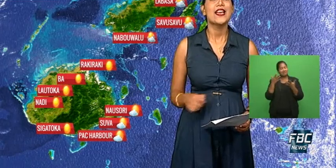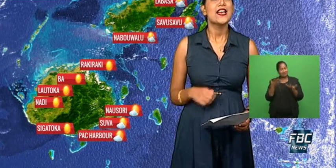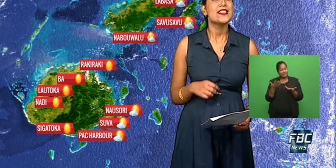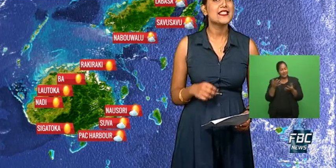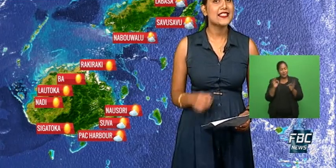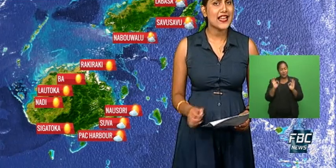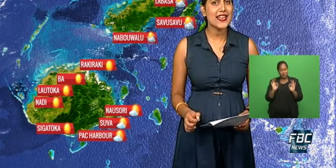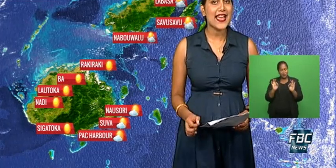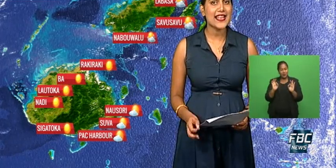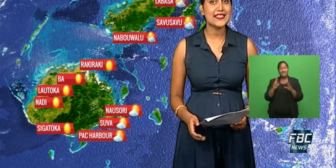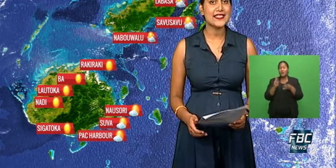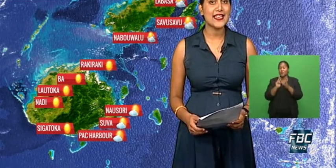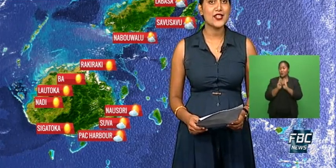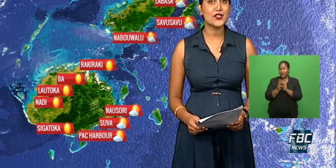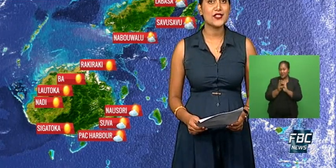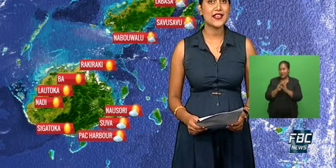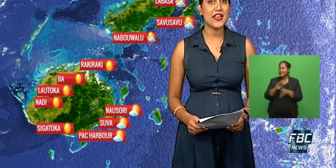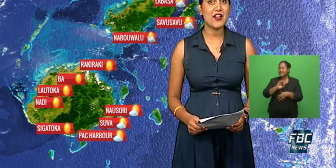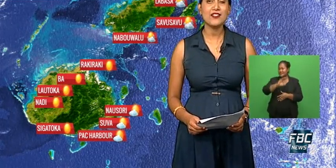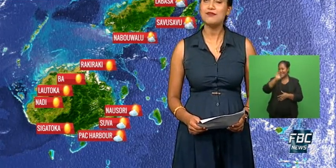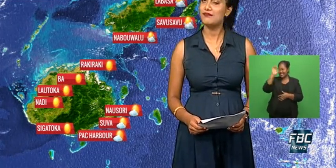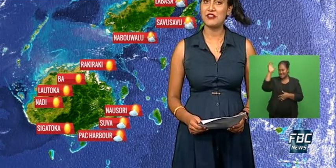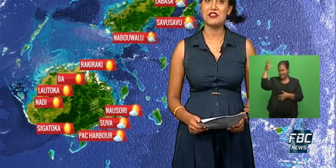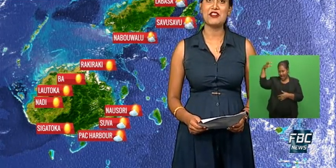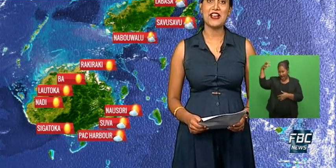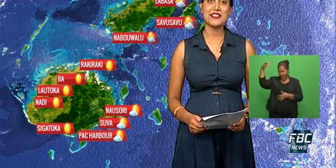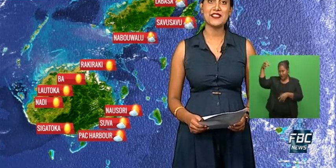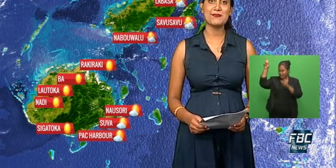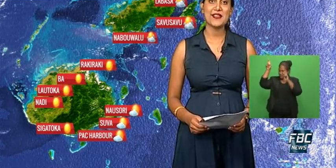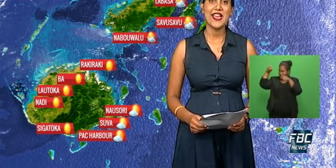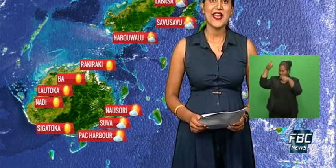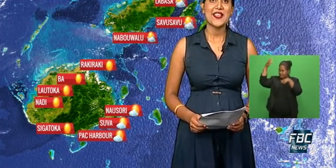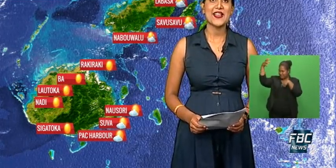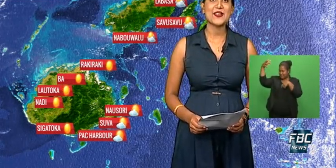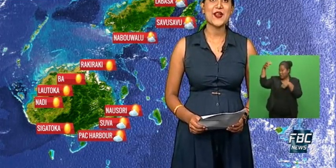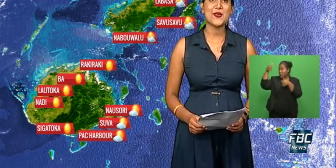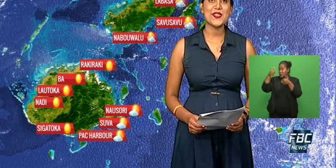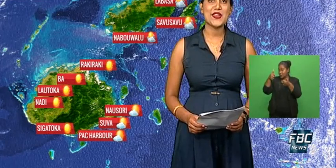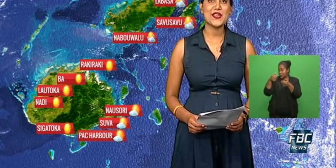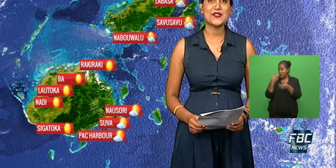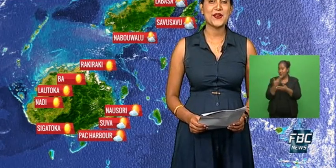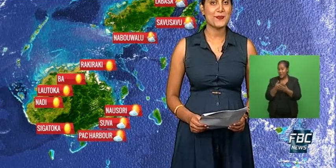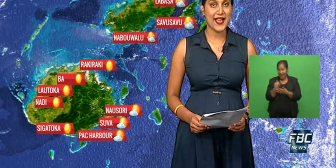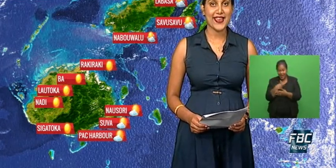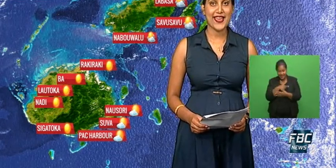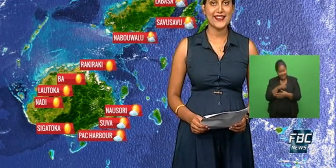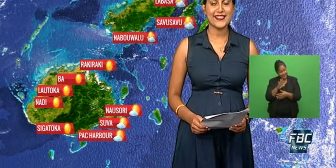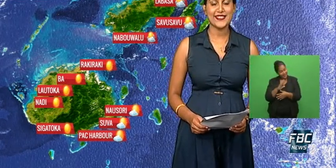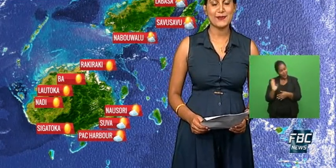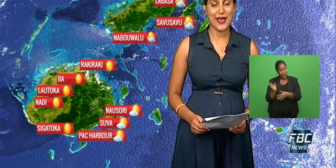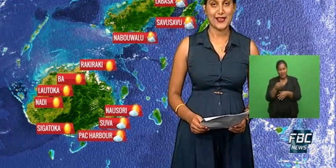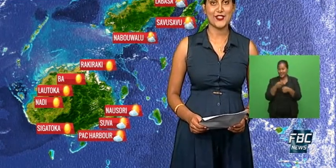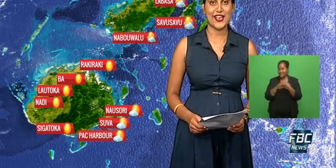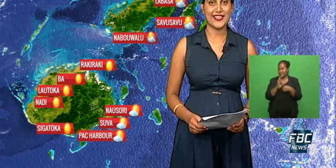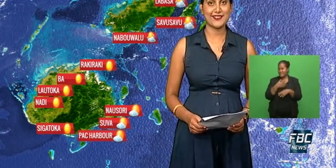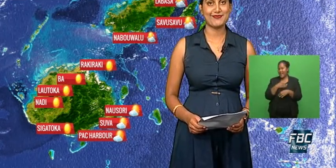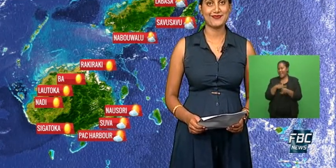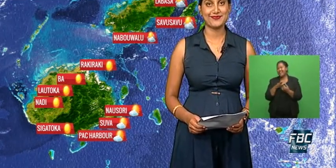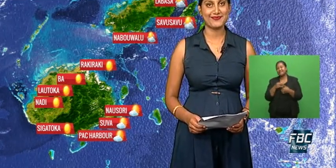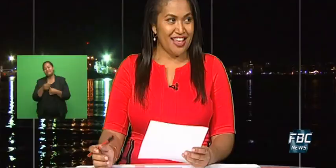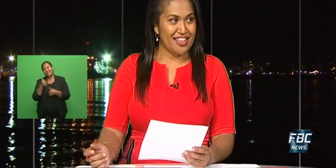weekend. The sun has decided to stay on. Good on us. That's all the weather news from my end. It's back to